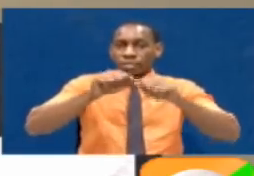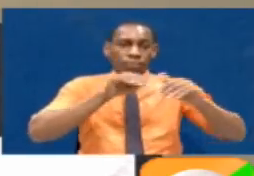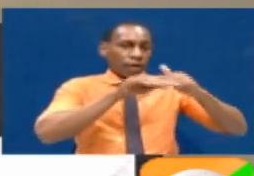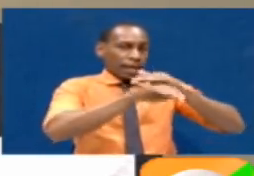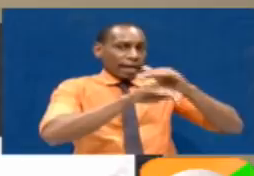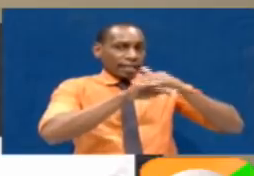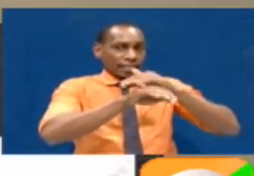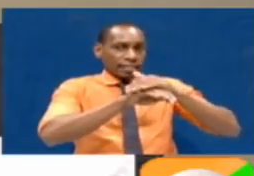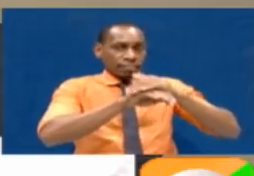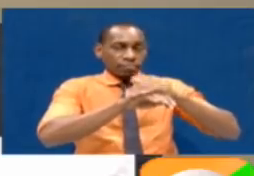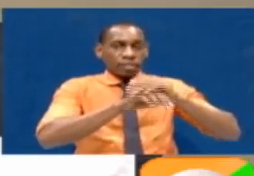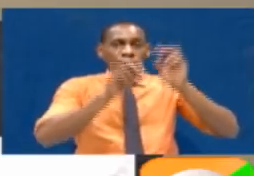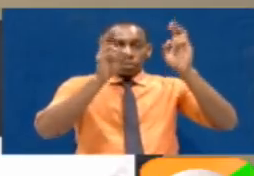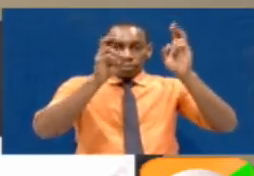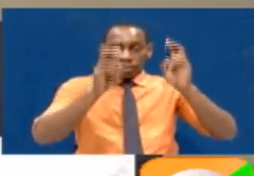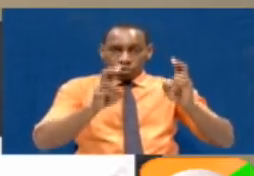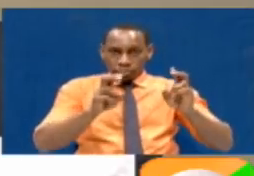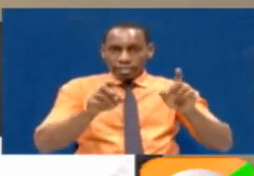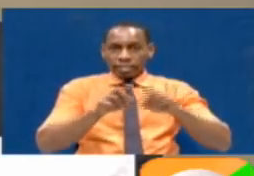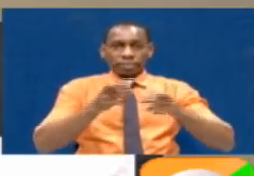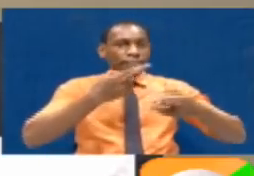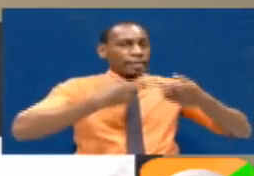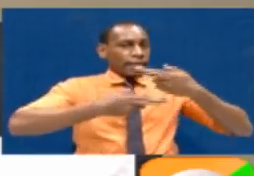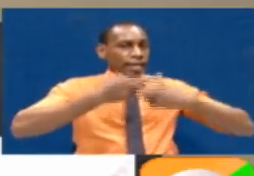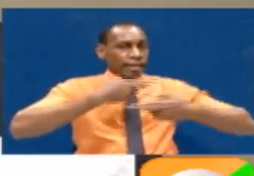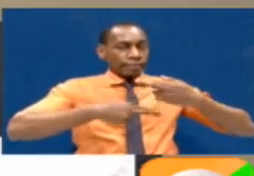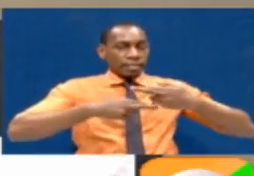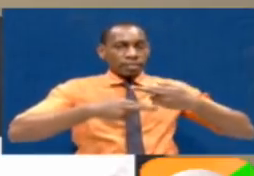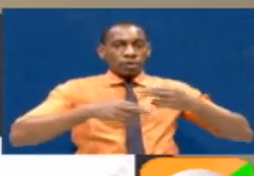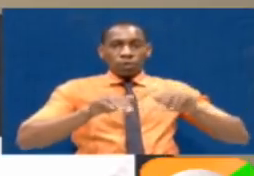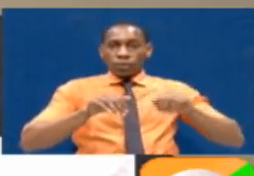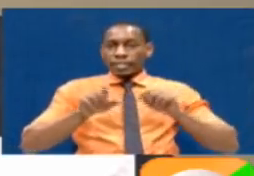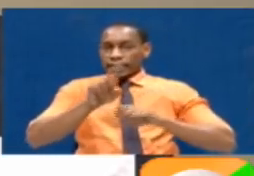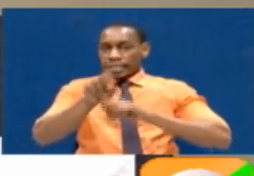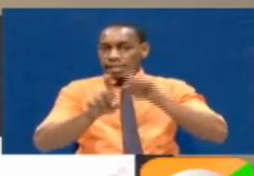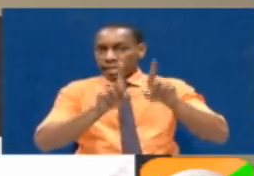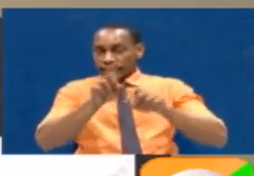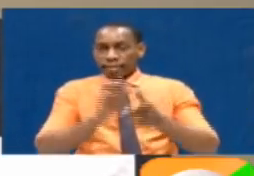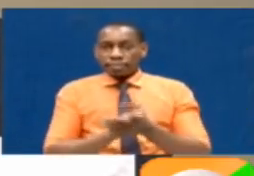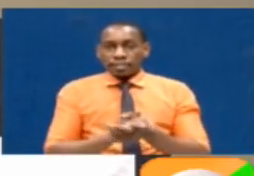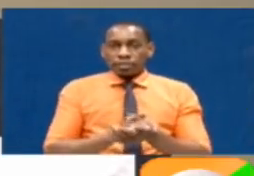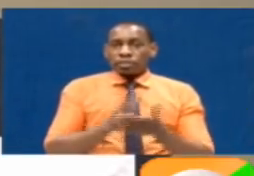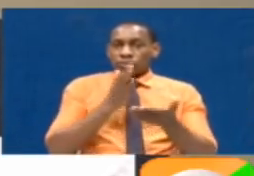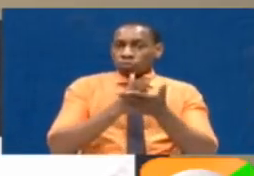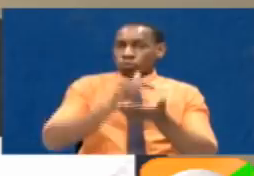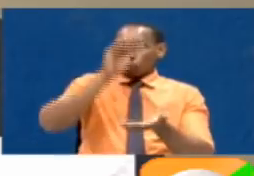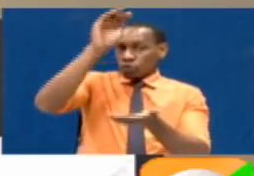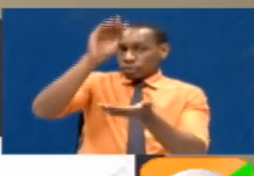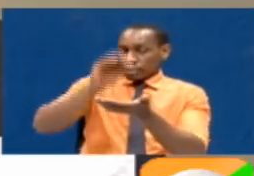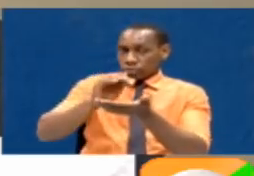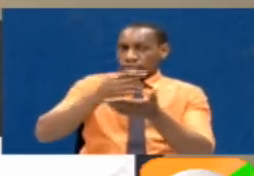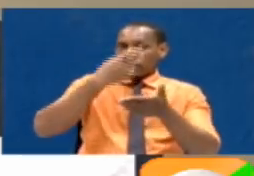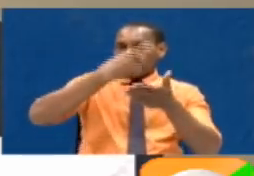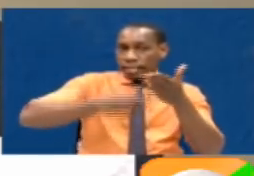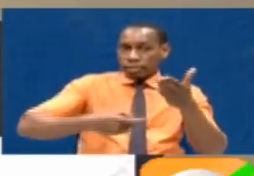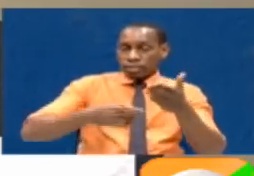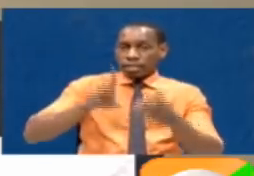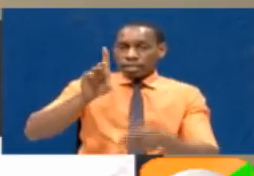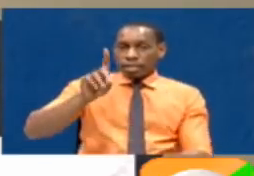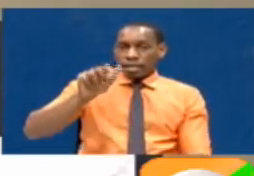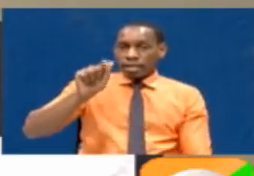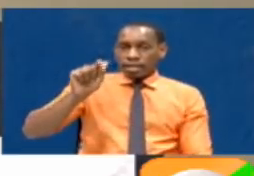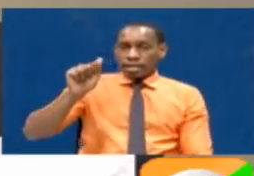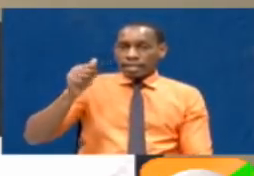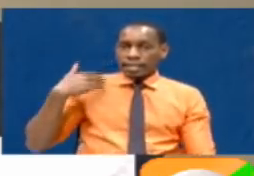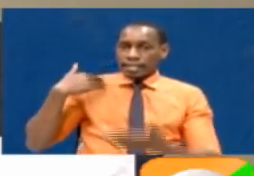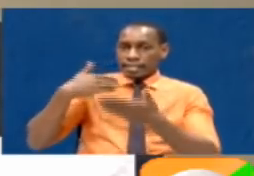access content and also revise for exams. So therefore, we have actually reduced the cost of data